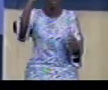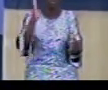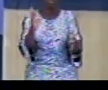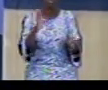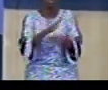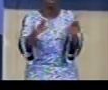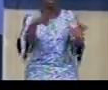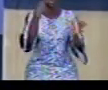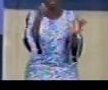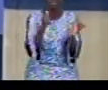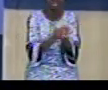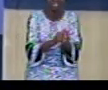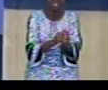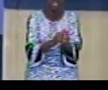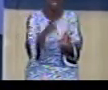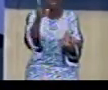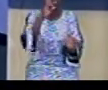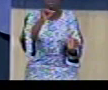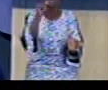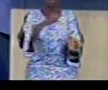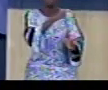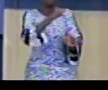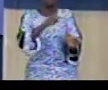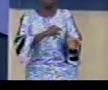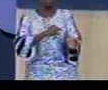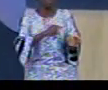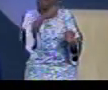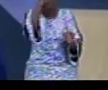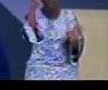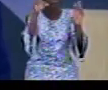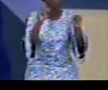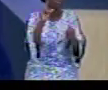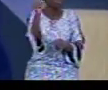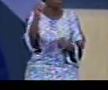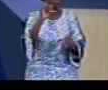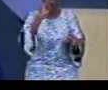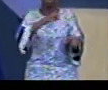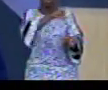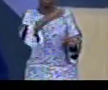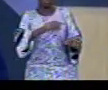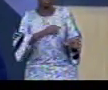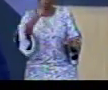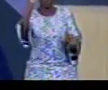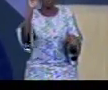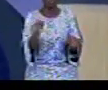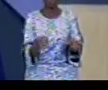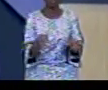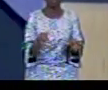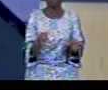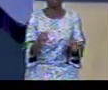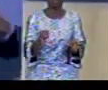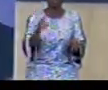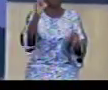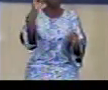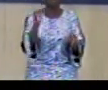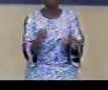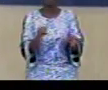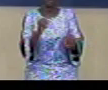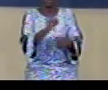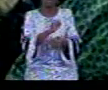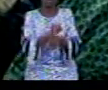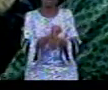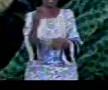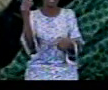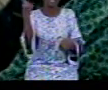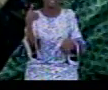nobody qualifies for his grace. That's why the grace of God abounds for everyone, and it is for